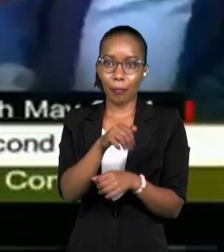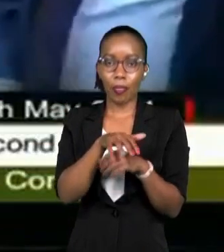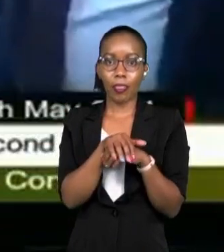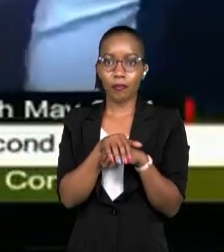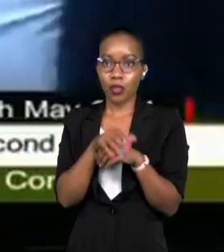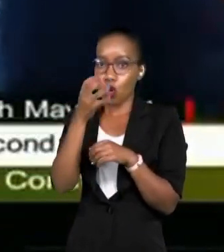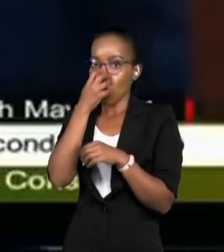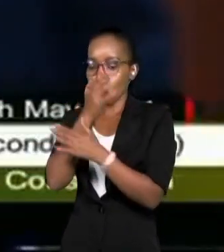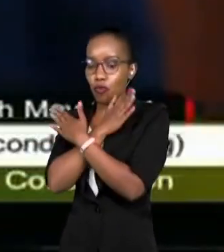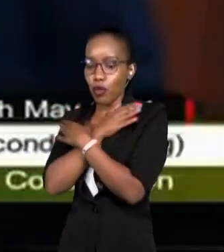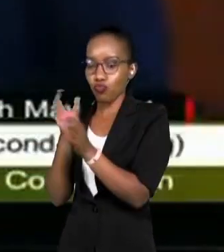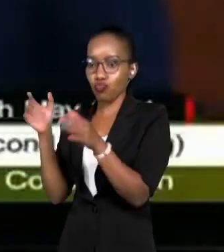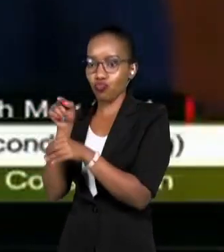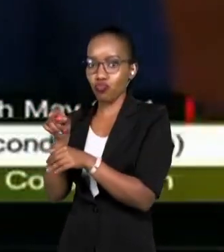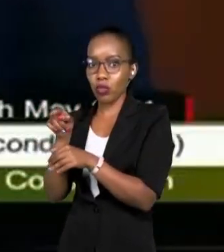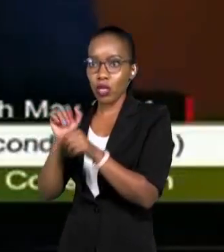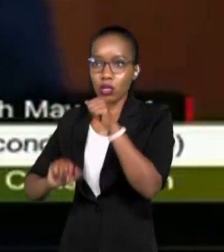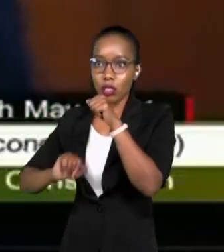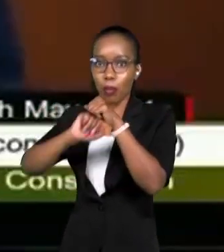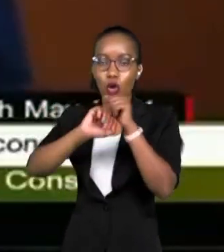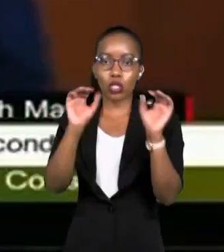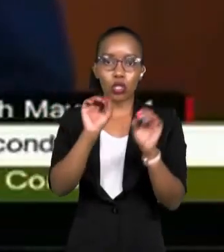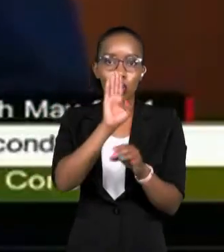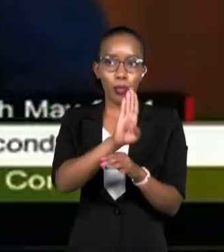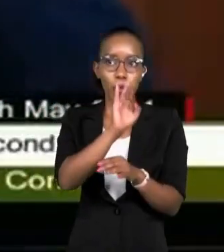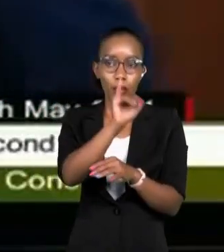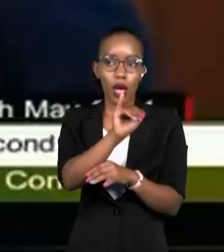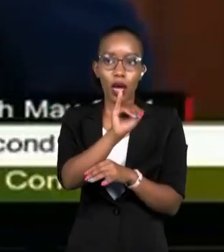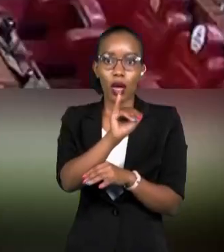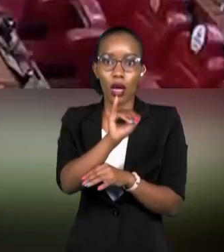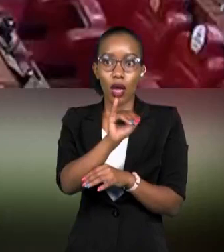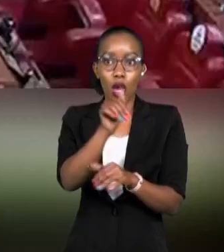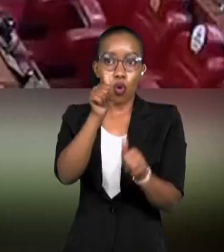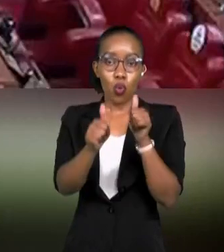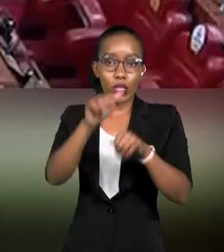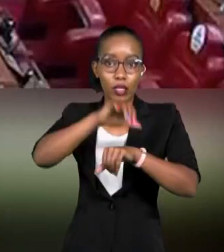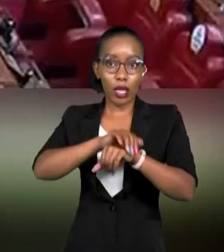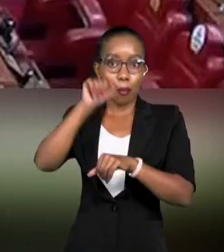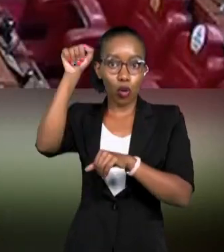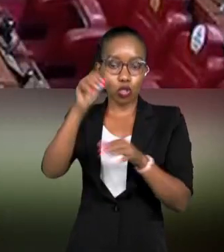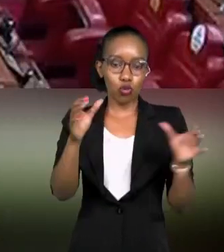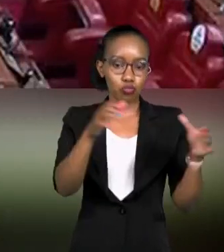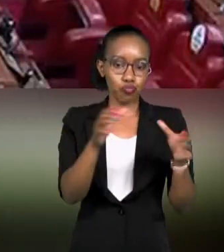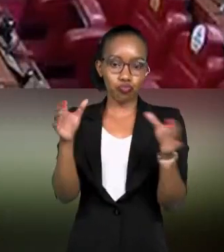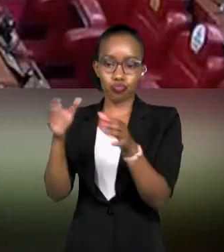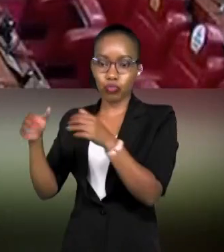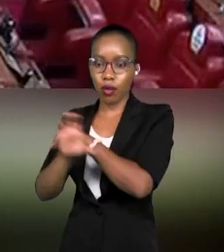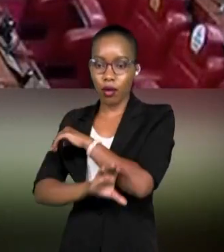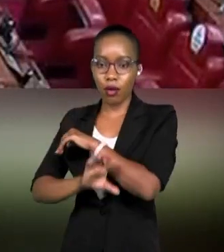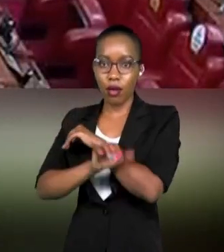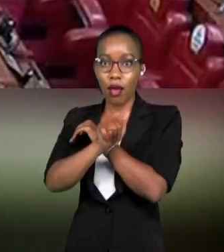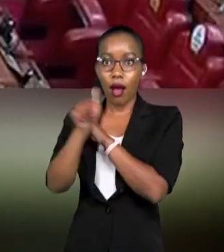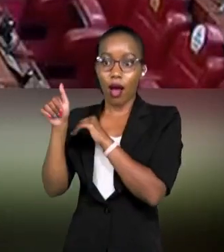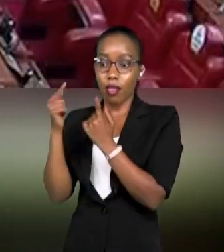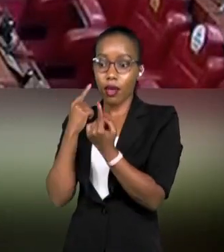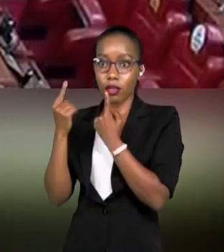Most RUTO'S allies rejected the bill during the vote that largely took a cue from the political alignments in the country, and others citing that